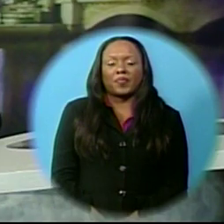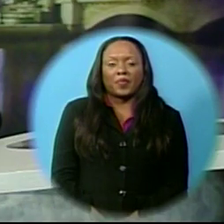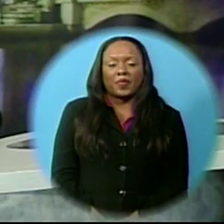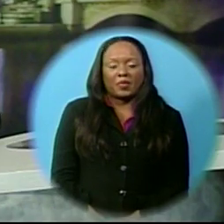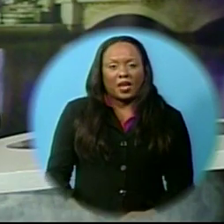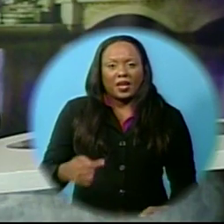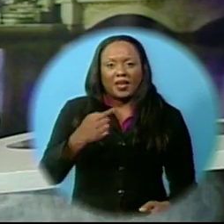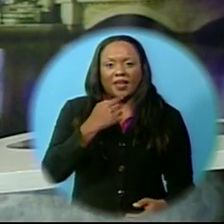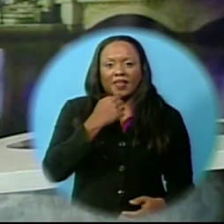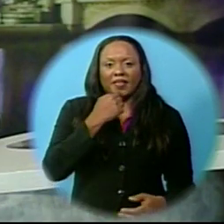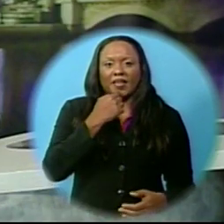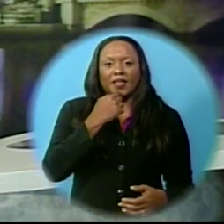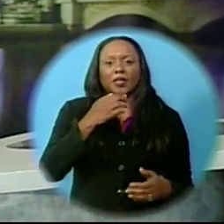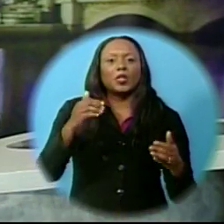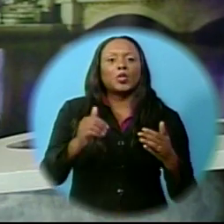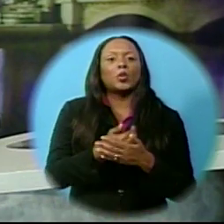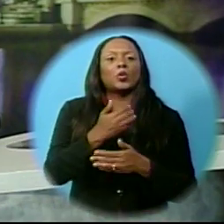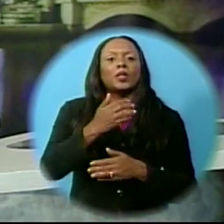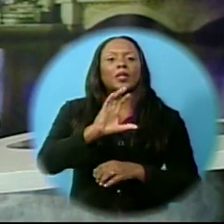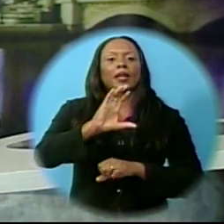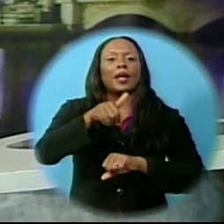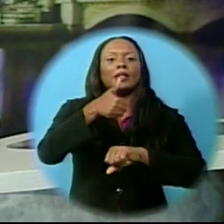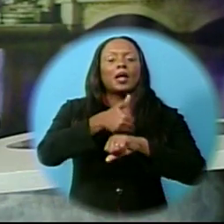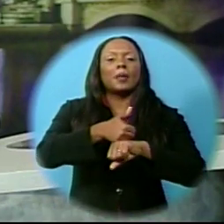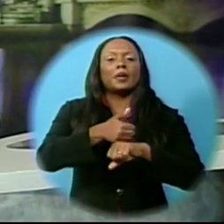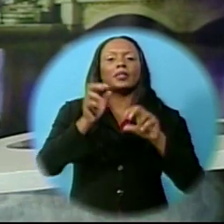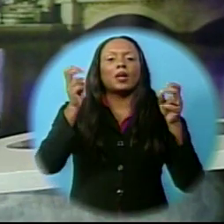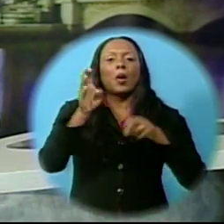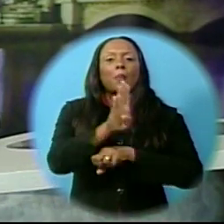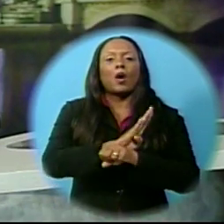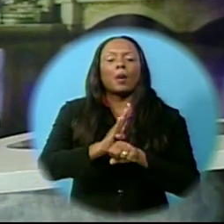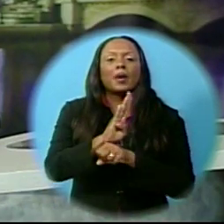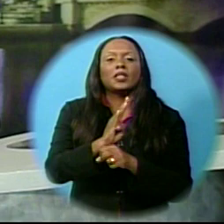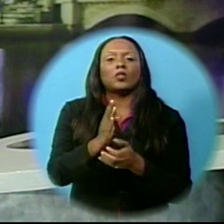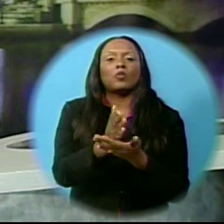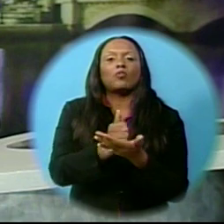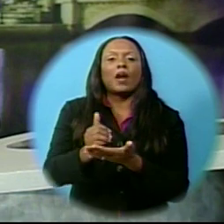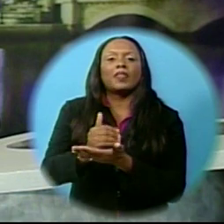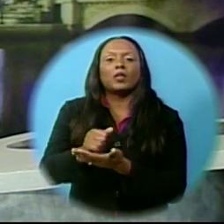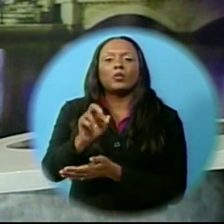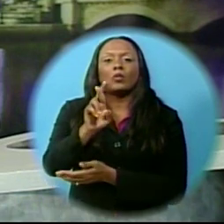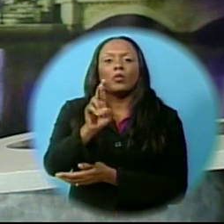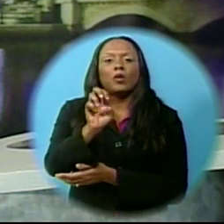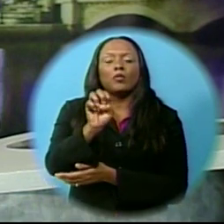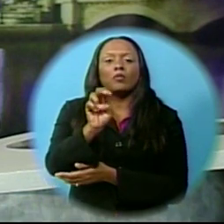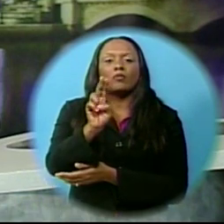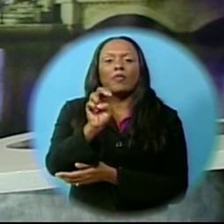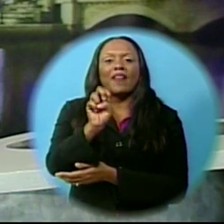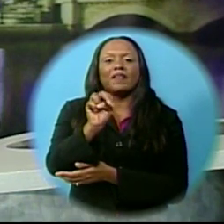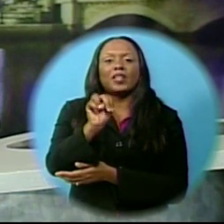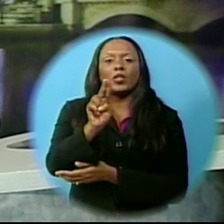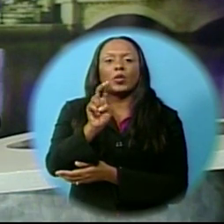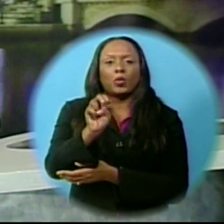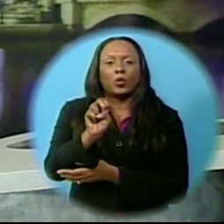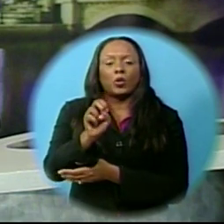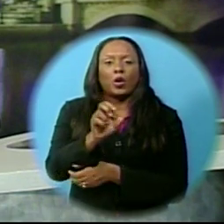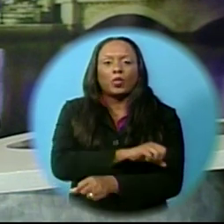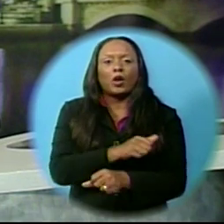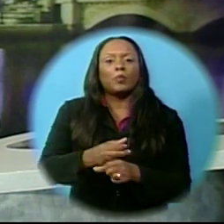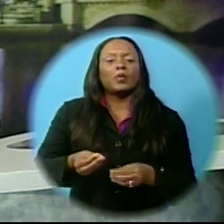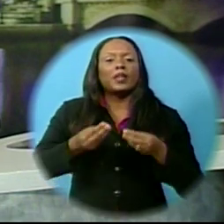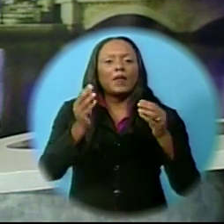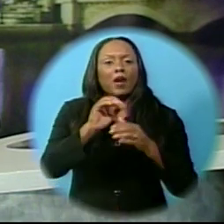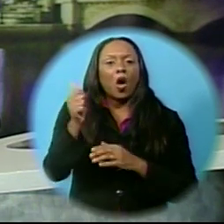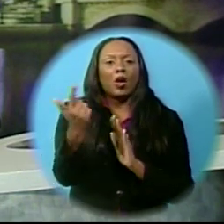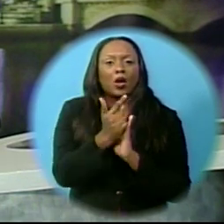Mr. Sinclair says the newly established Barbados Revenue Authority will be given whatever legislative powers it needs to ensure